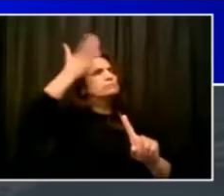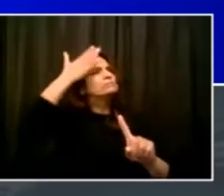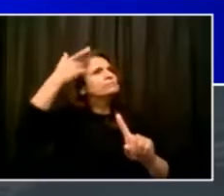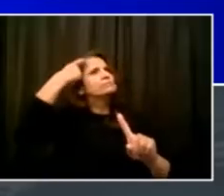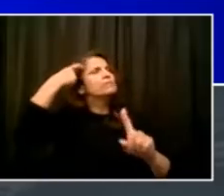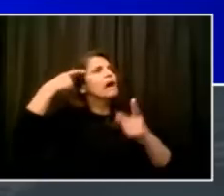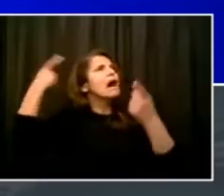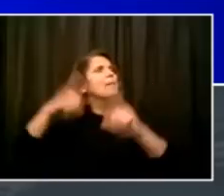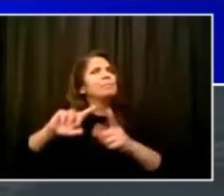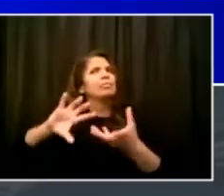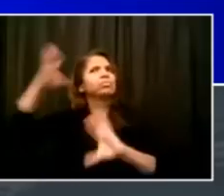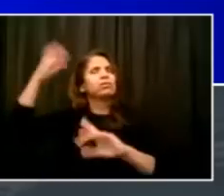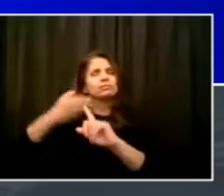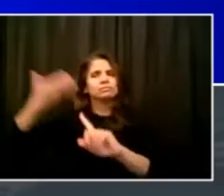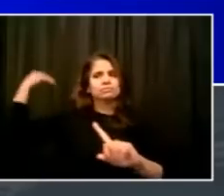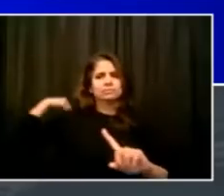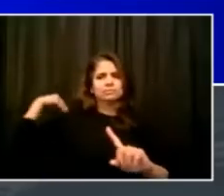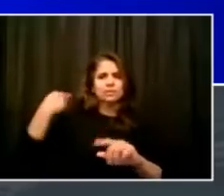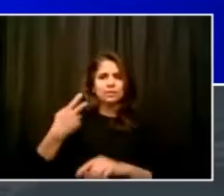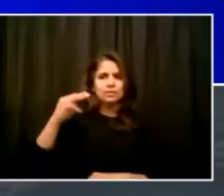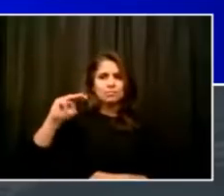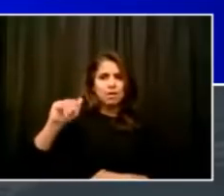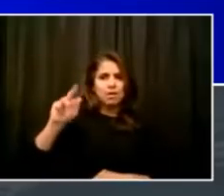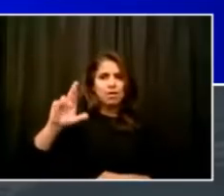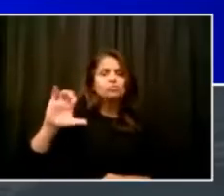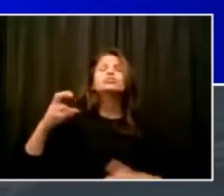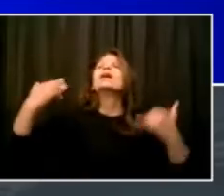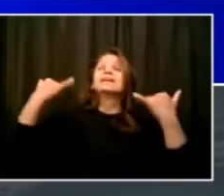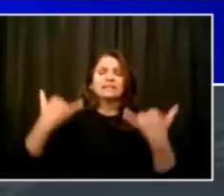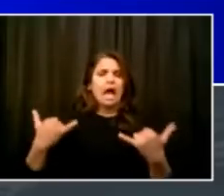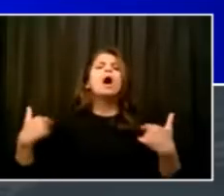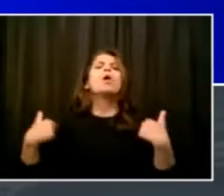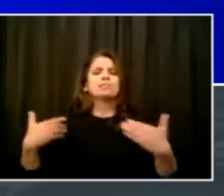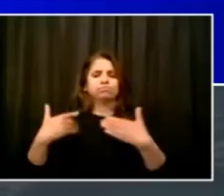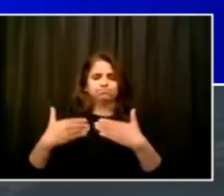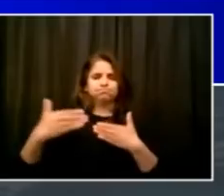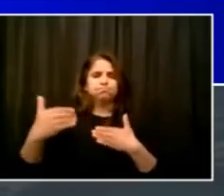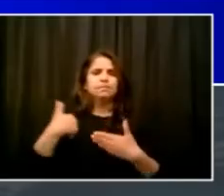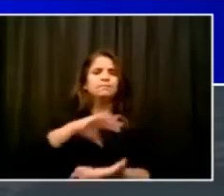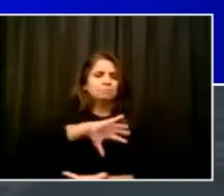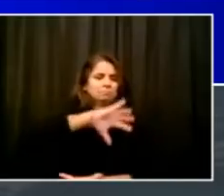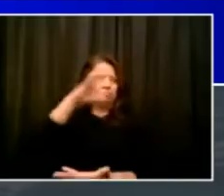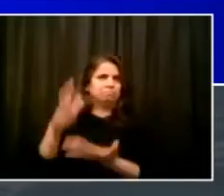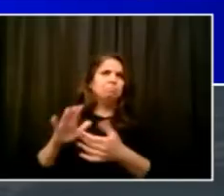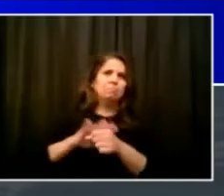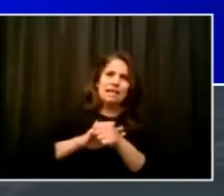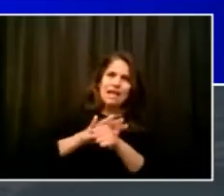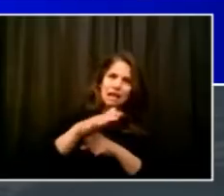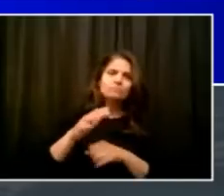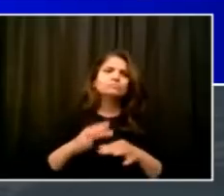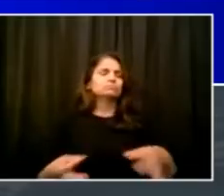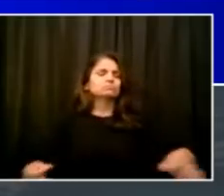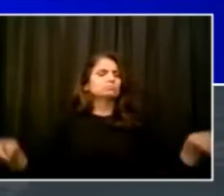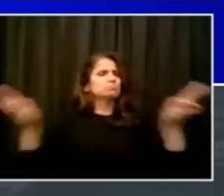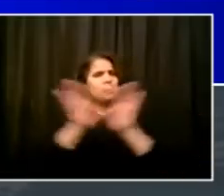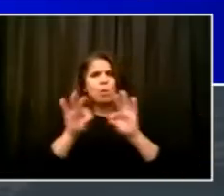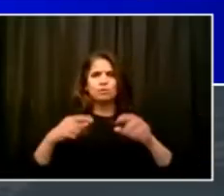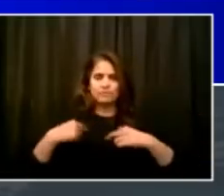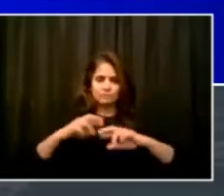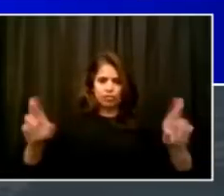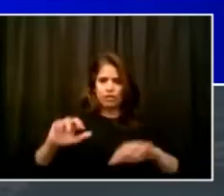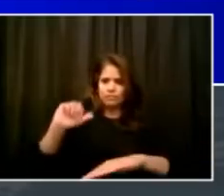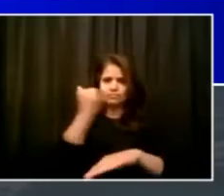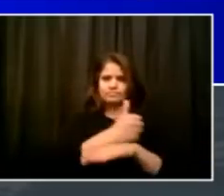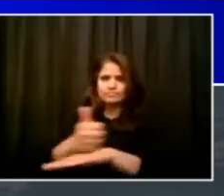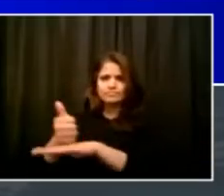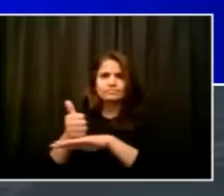place a 90-day supply, 3-month supply of critical PPEs. We will have in place 4,000 full-service ventilators that will